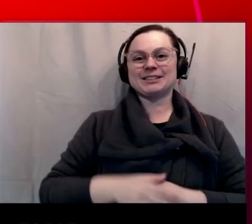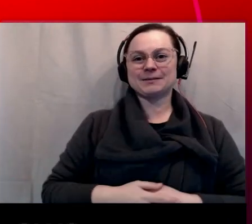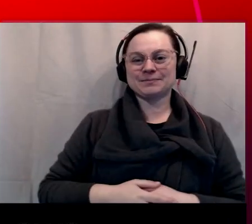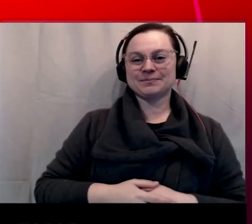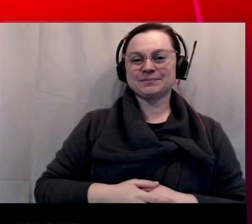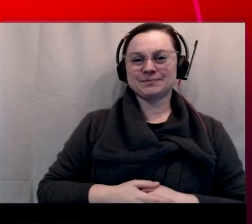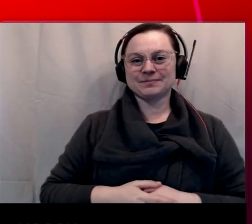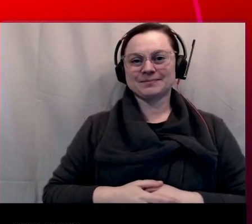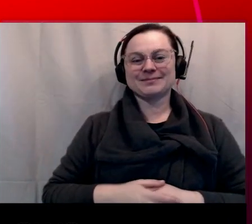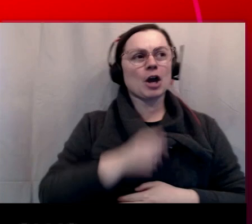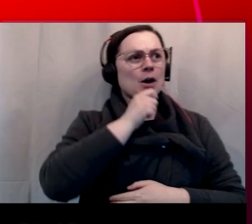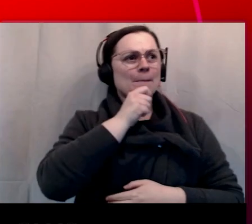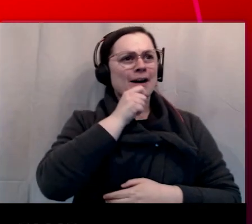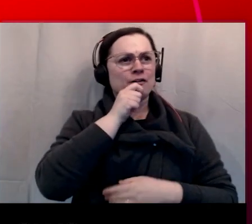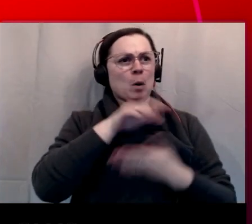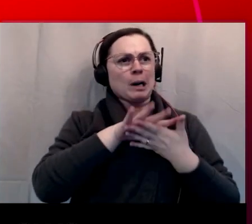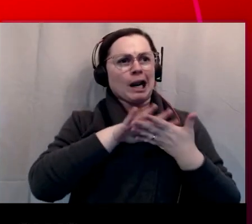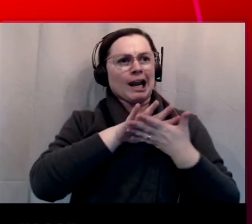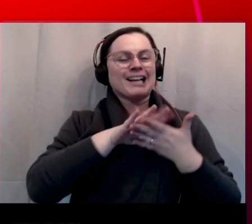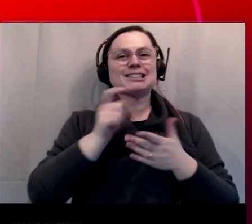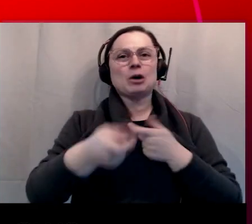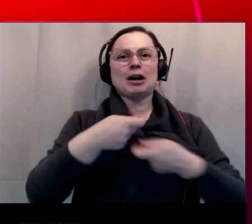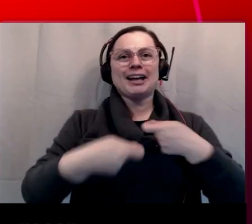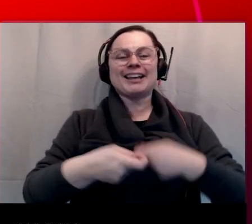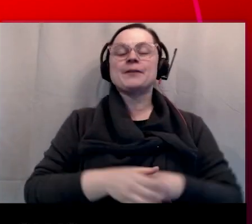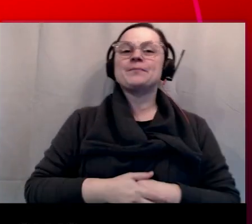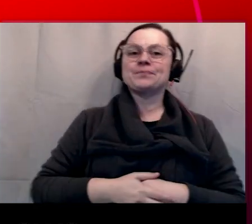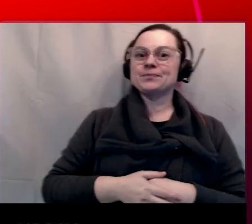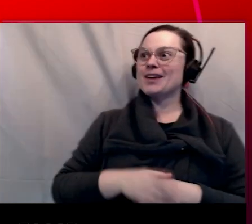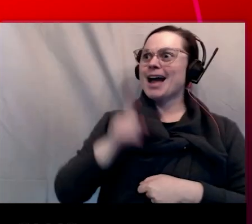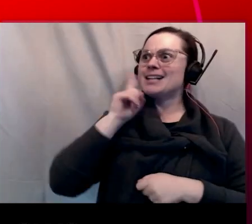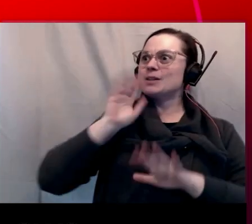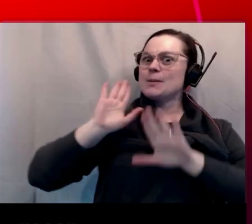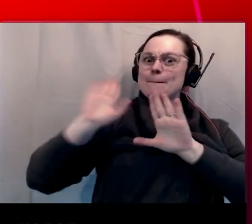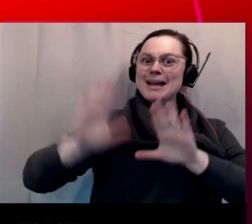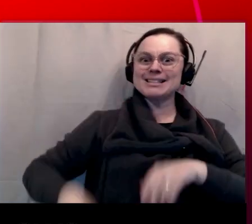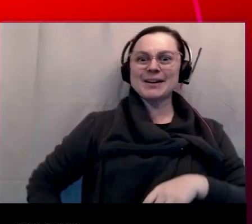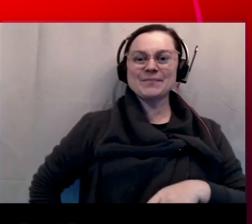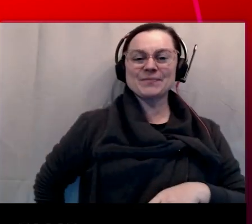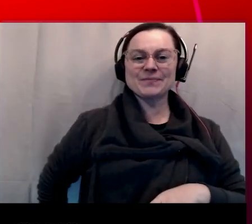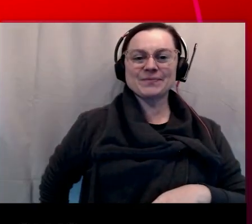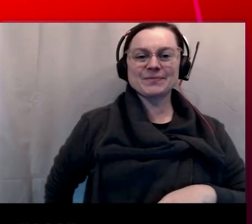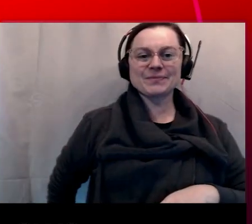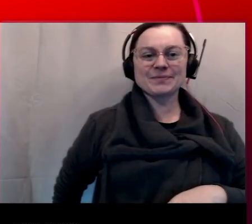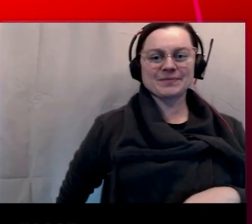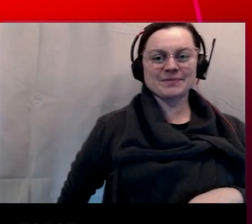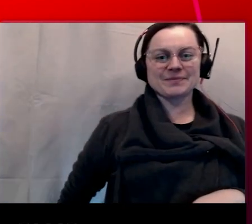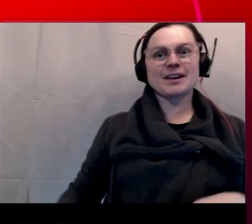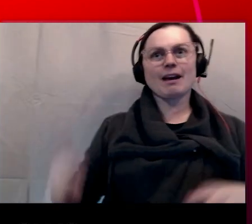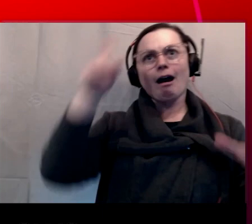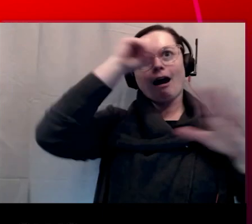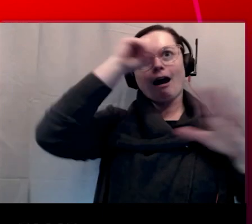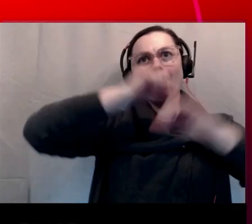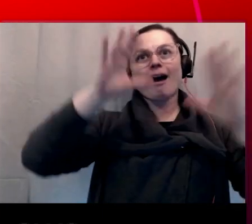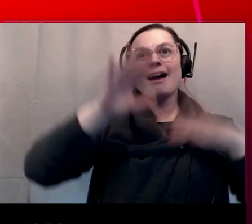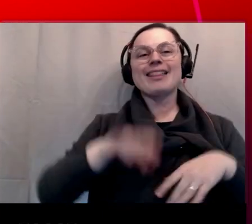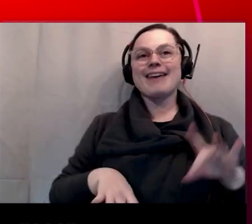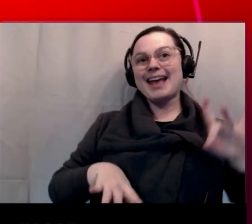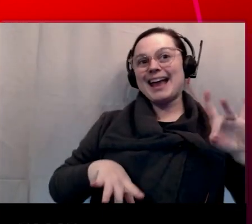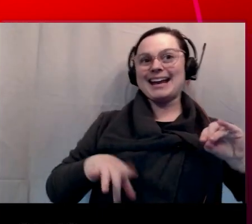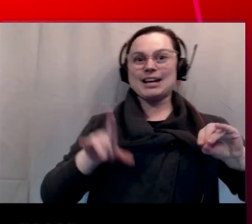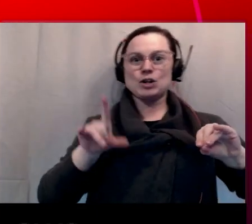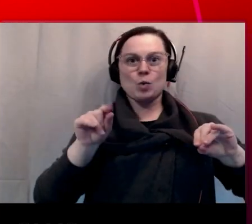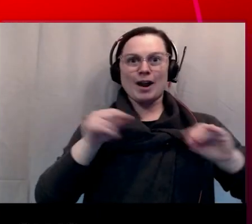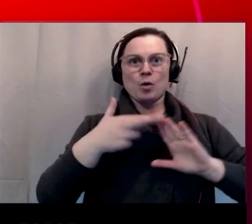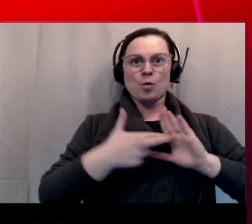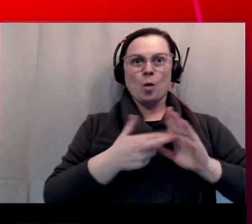Oh, great. OK. So that sounds amazing. I can totally see that as kind of the 80-20 rule. There are some really